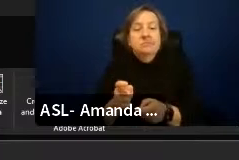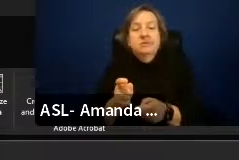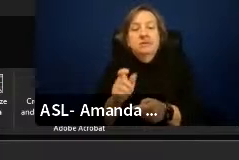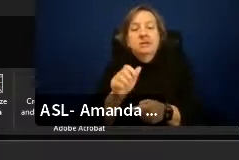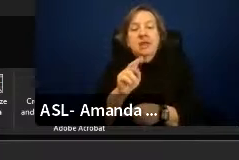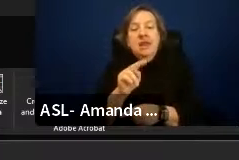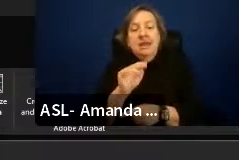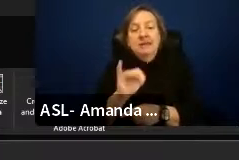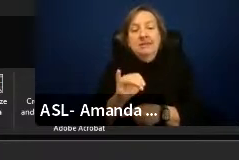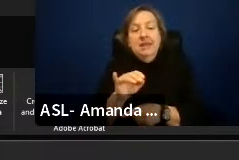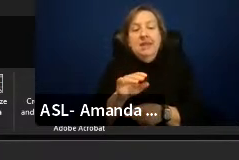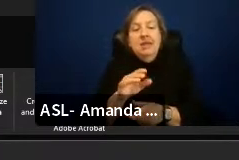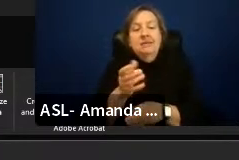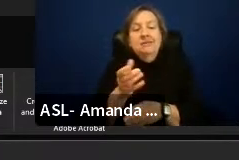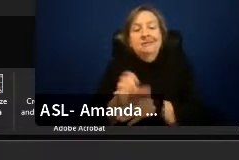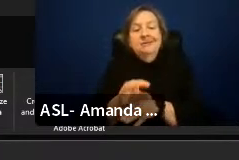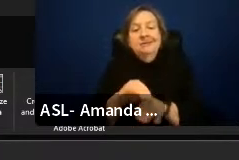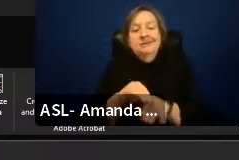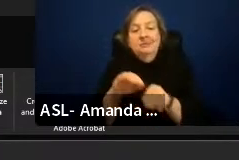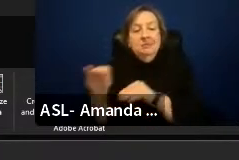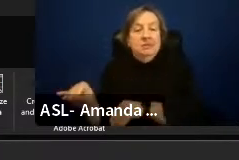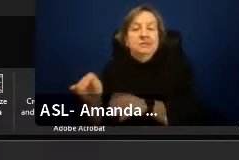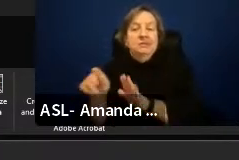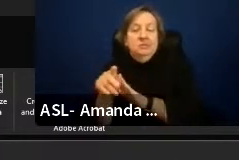anti-displacement policies in